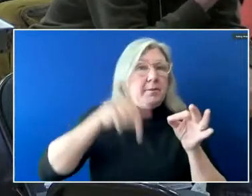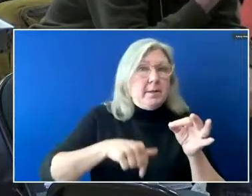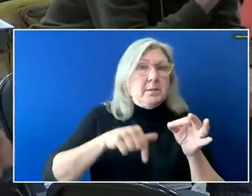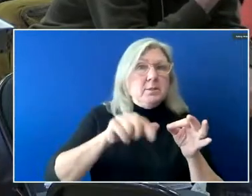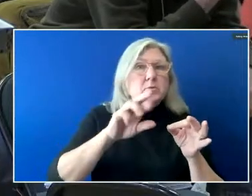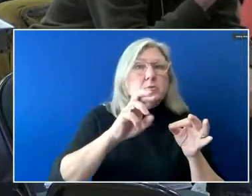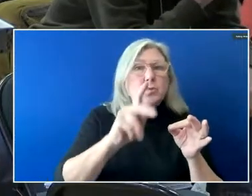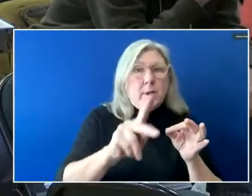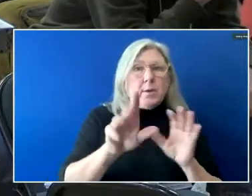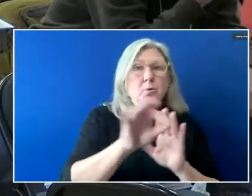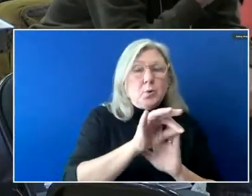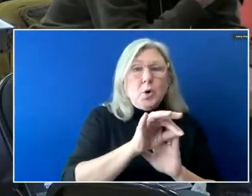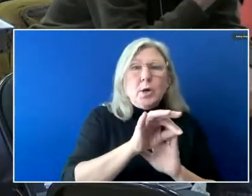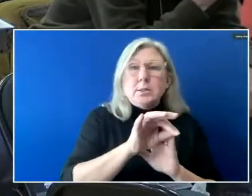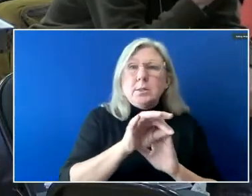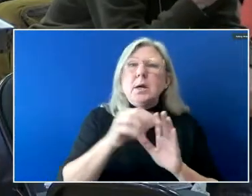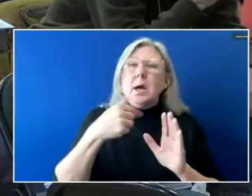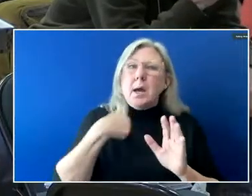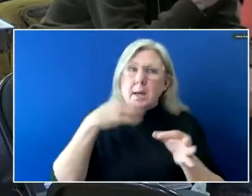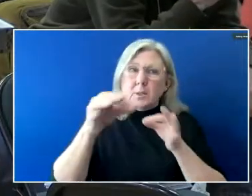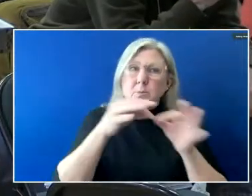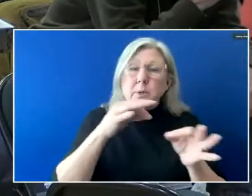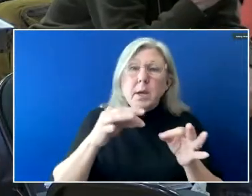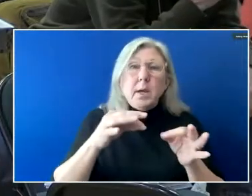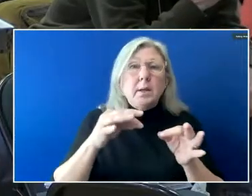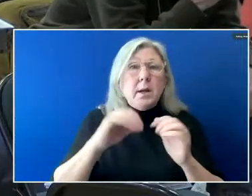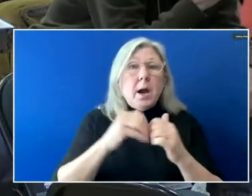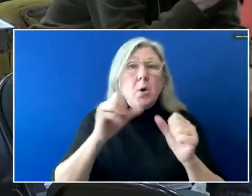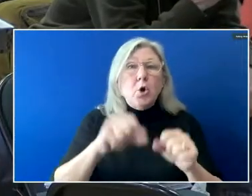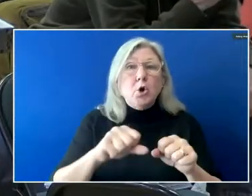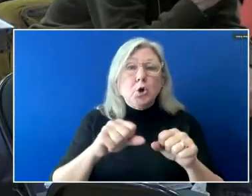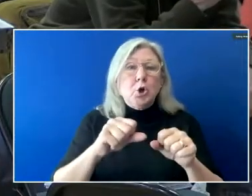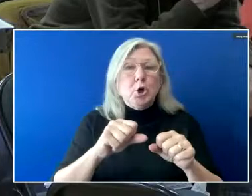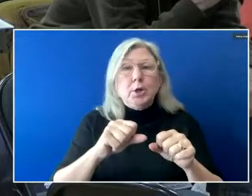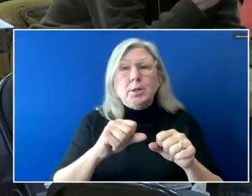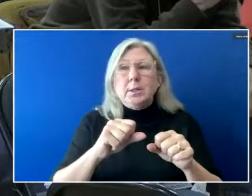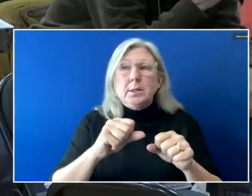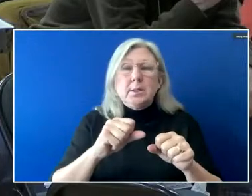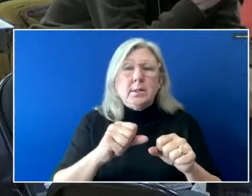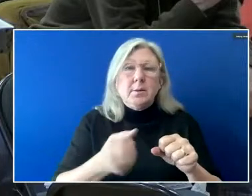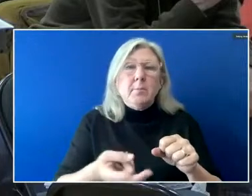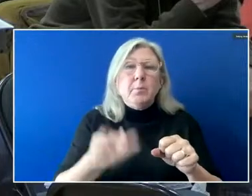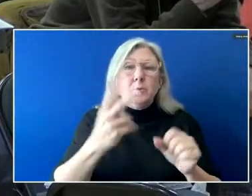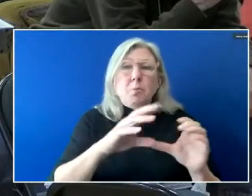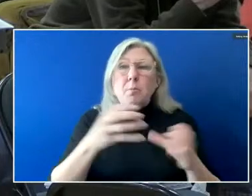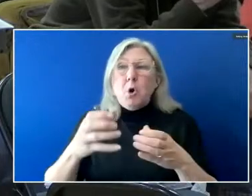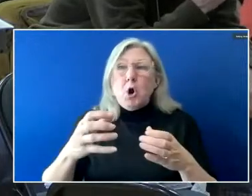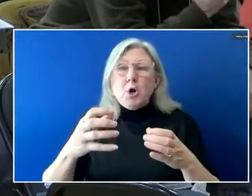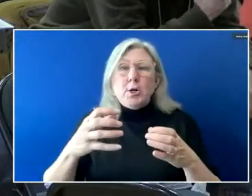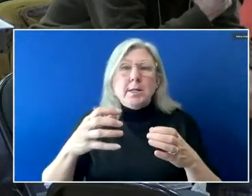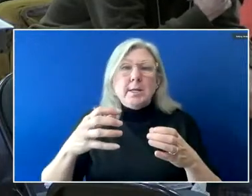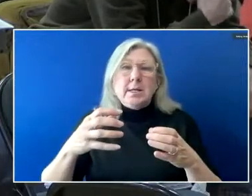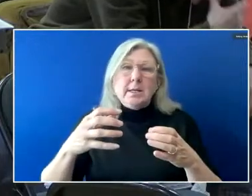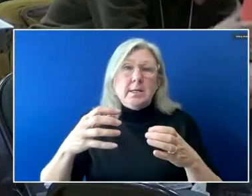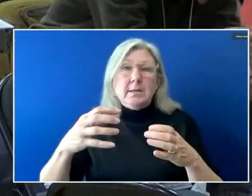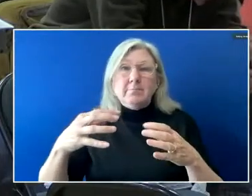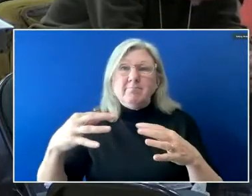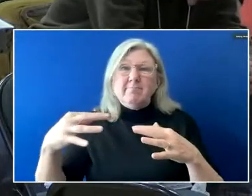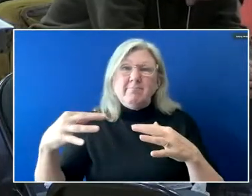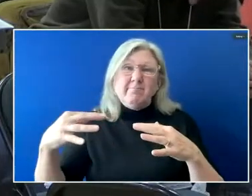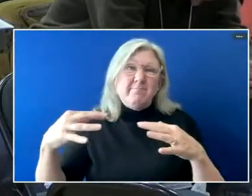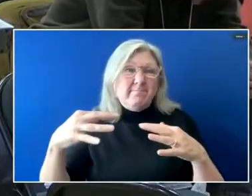can dismantle some of the bipartisan animosity that goes on um youth were really excited about it and I think